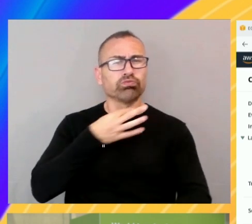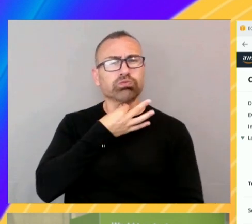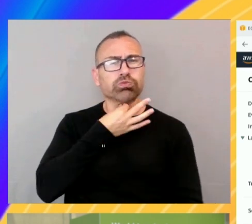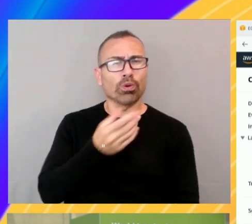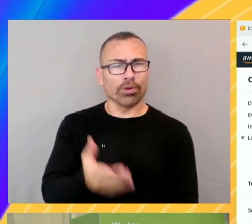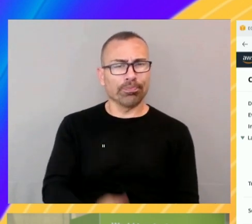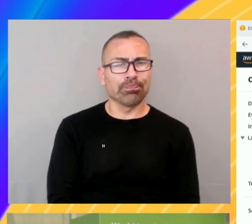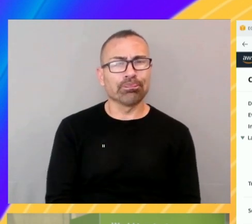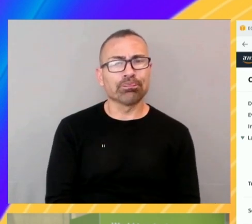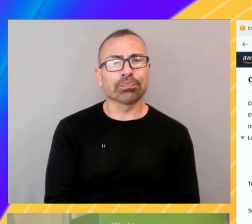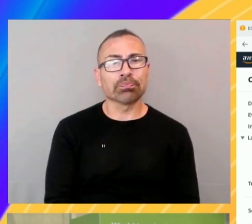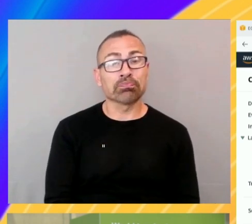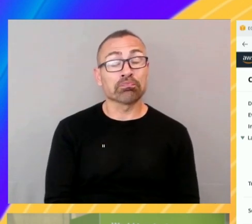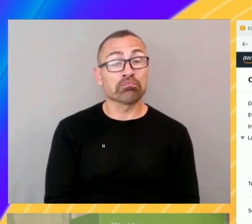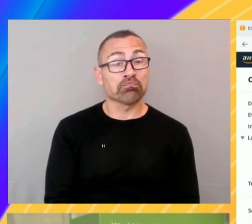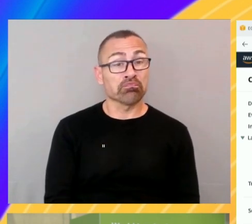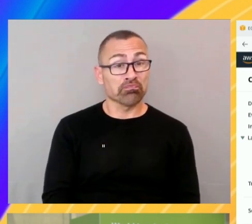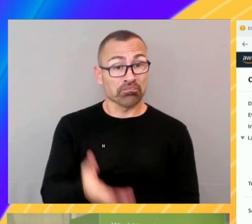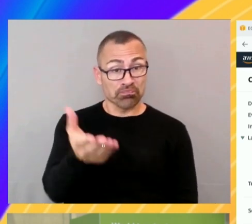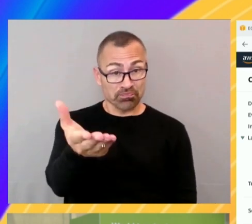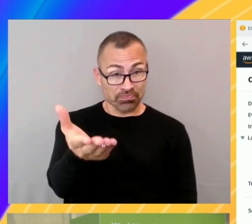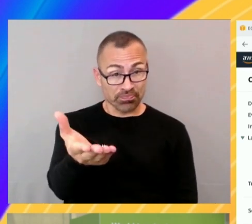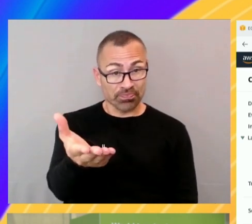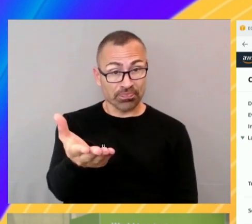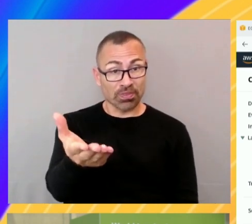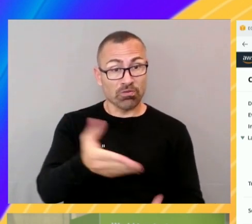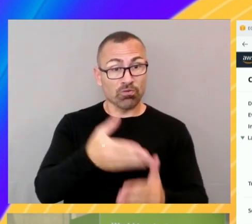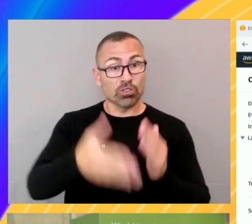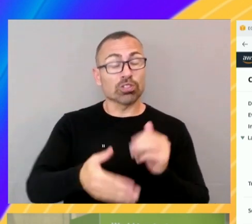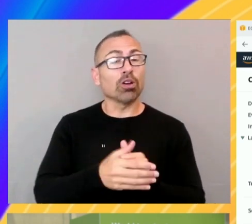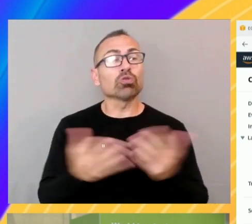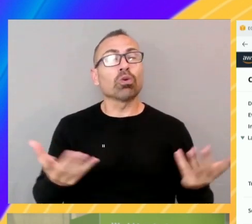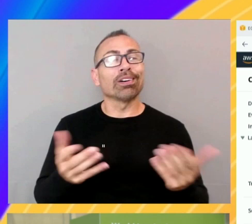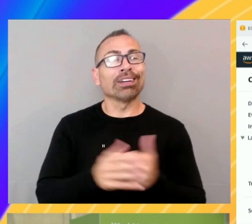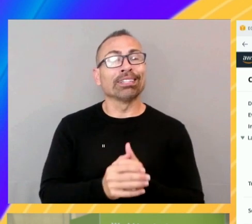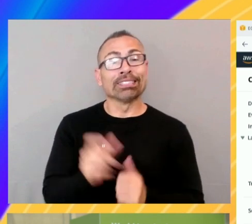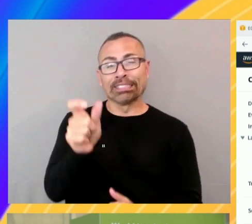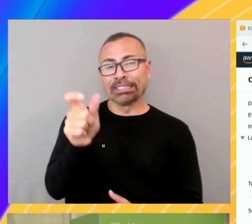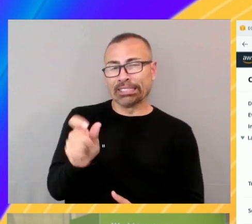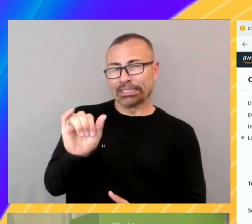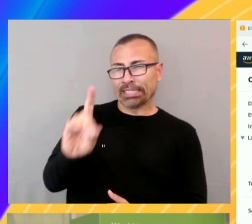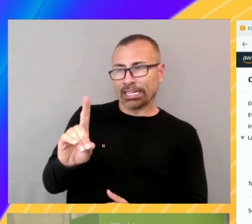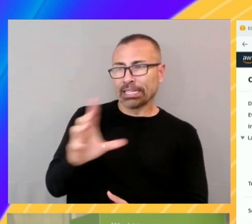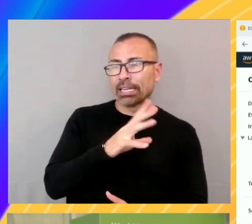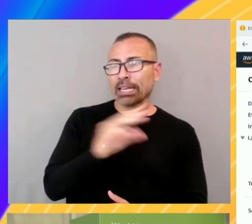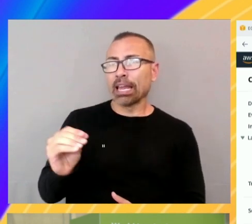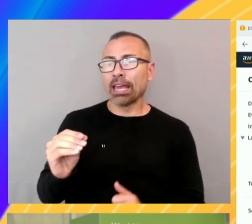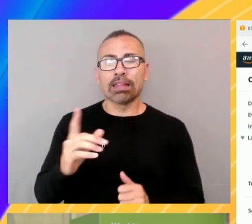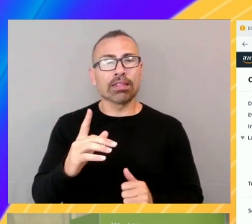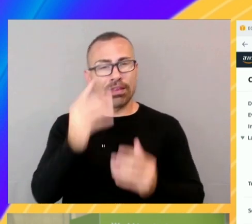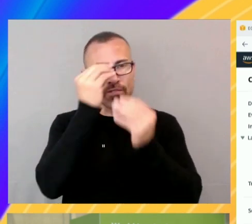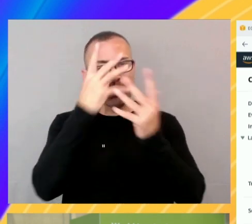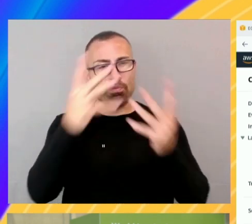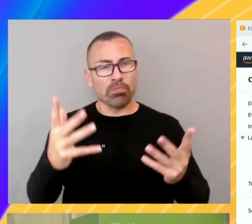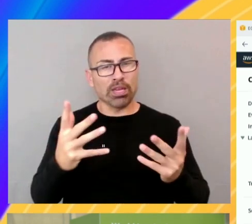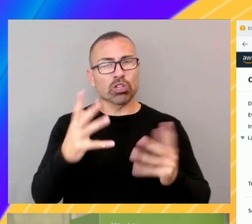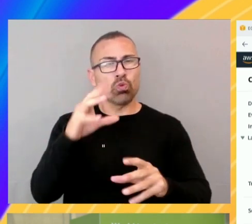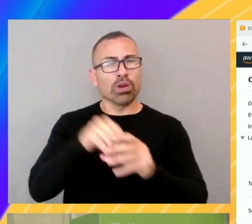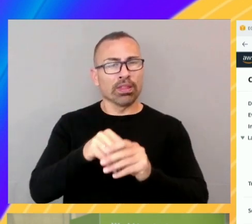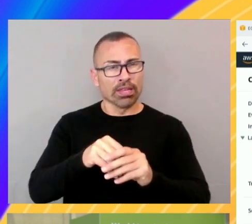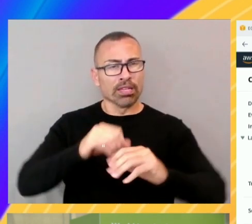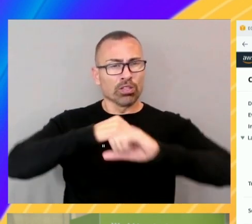So it returns the instance ID and the actual information within the actual secure log. So this is